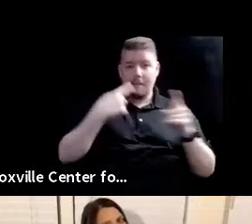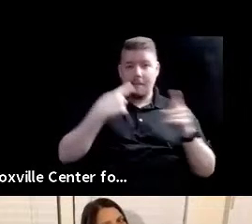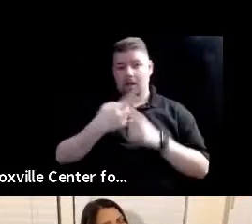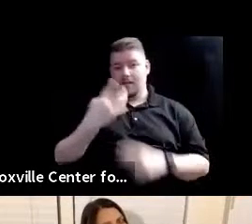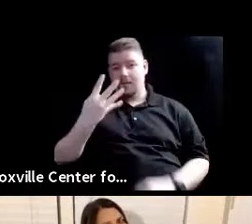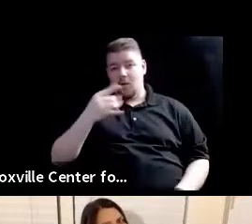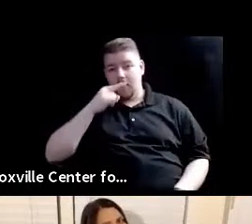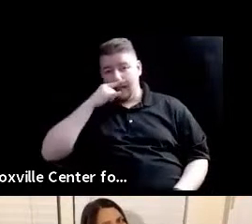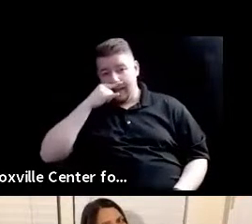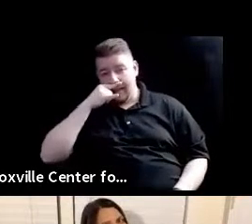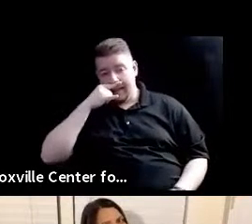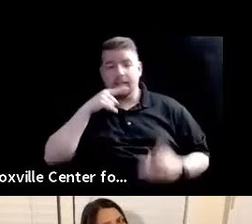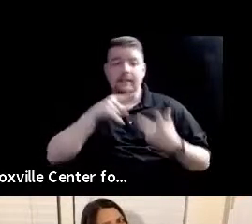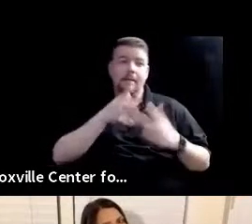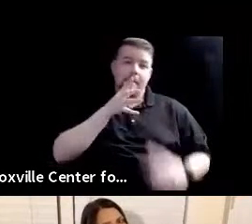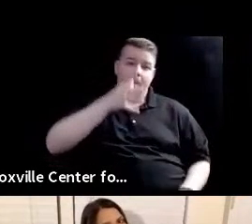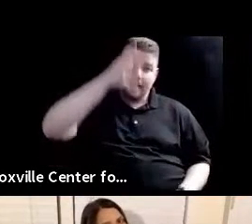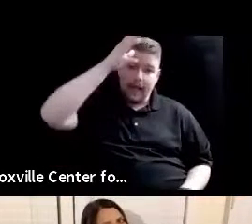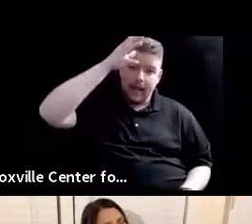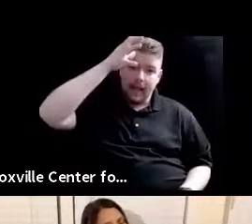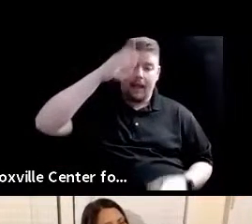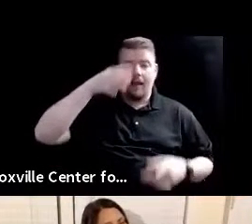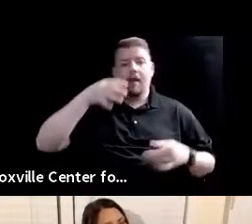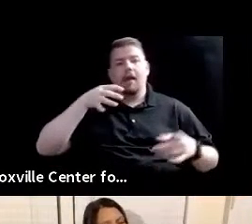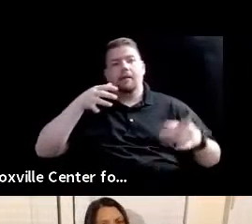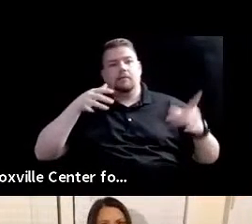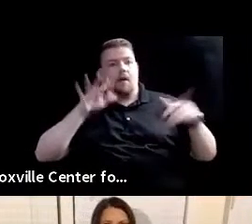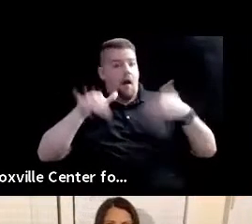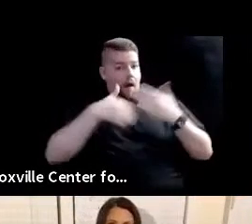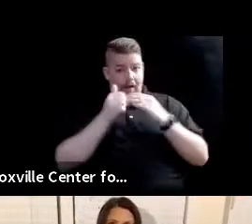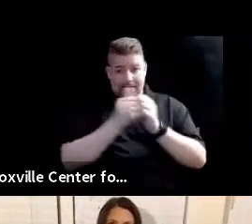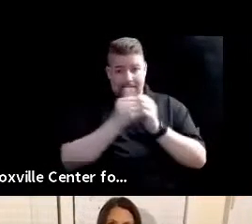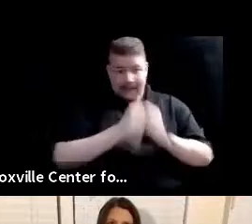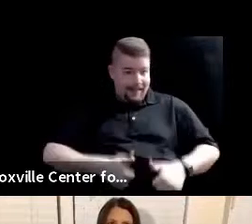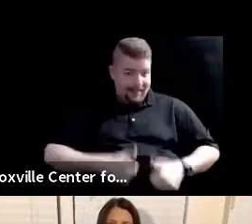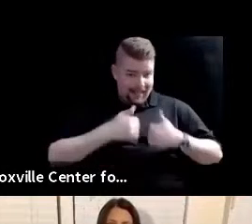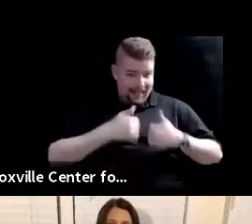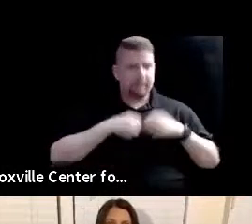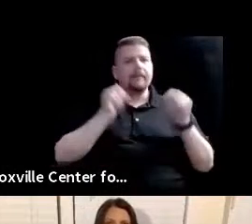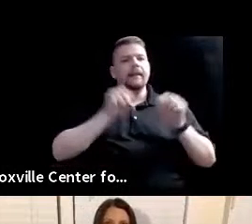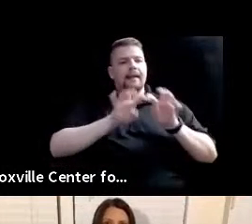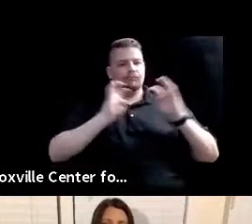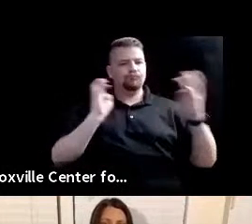and, somebody coming in, they all live in the same house, they can sit together.